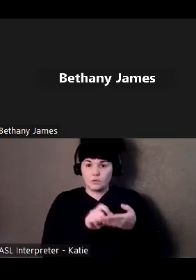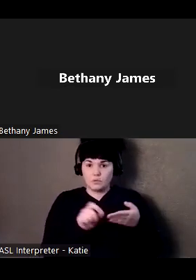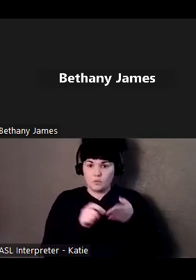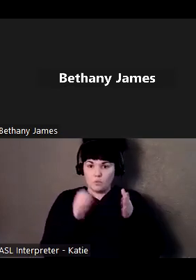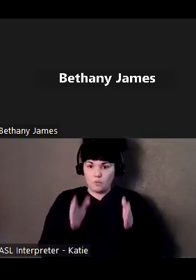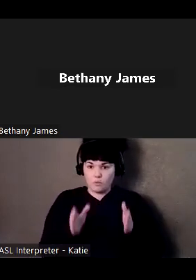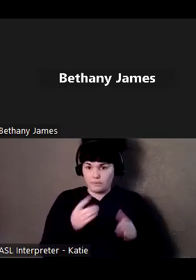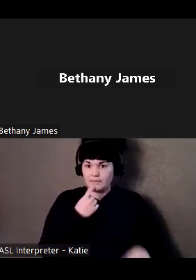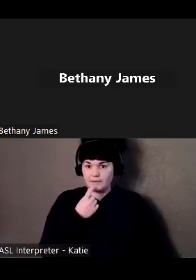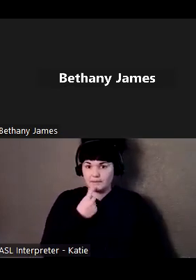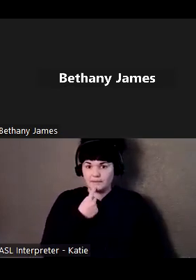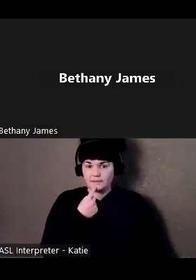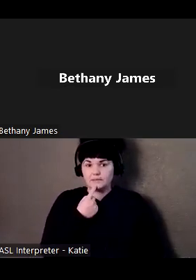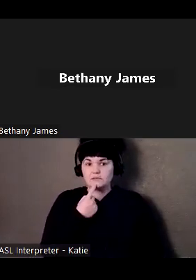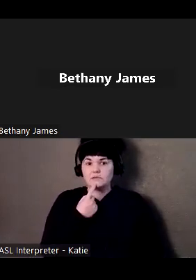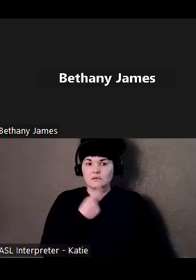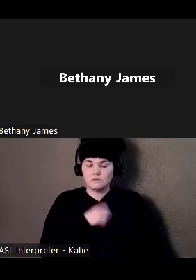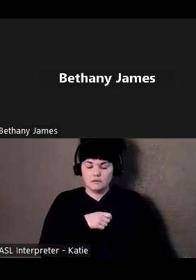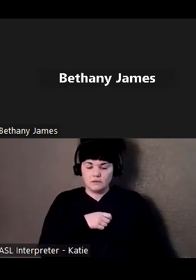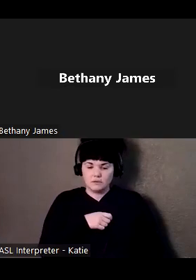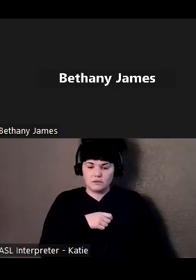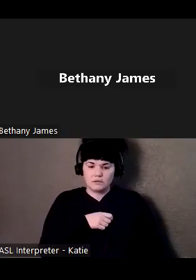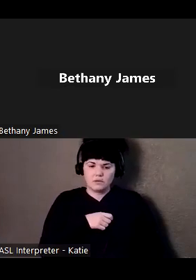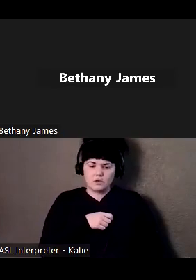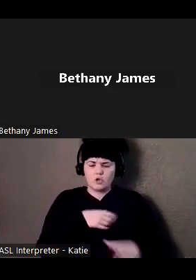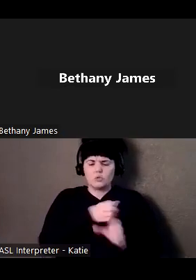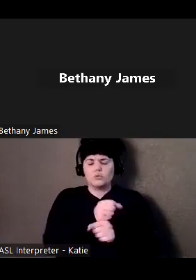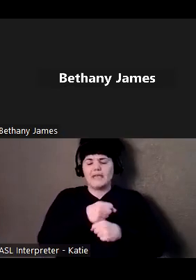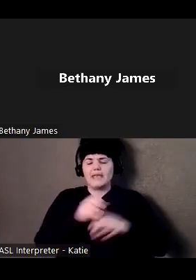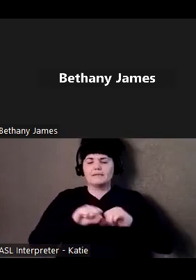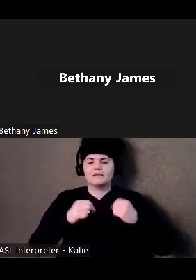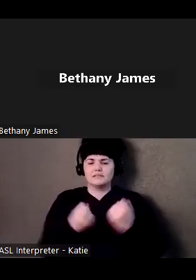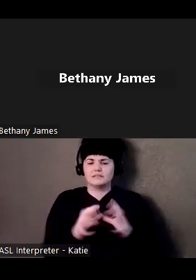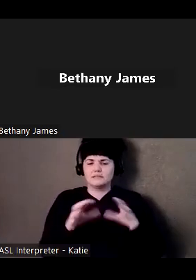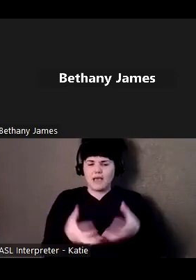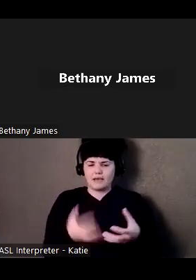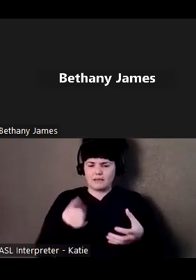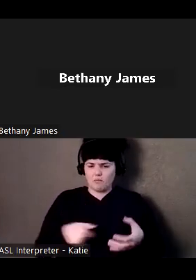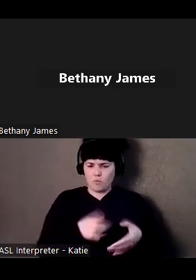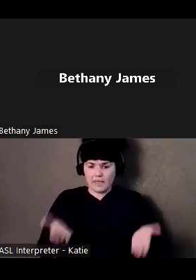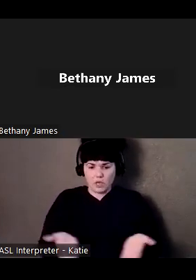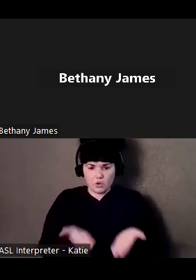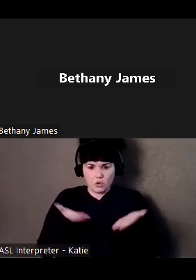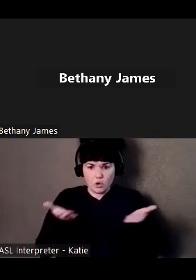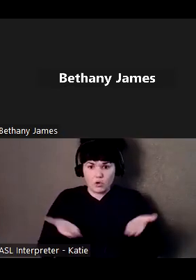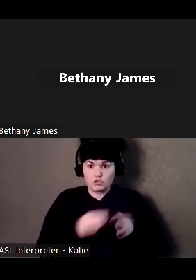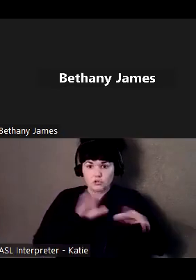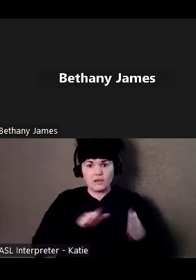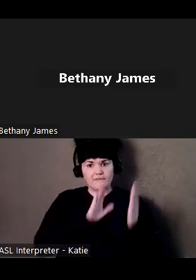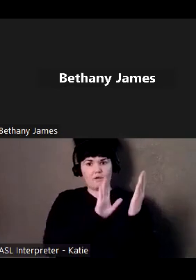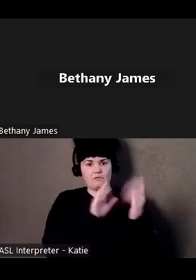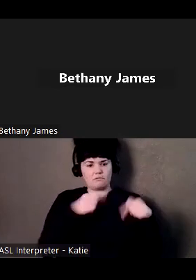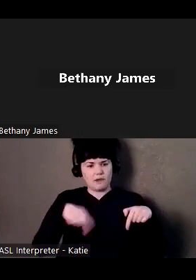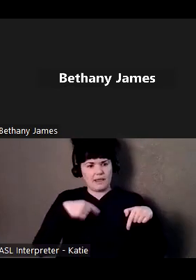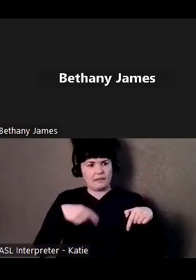along those lines, she wraps up by saying that creating a society in which we're encouraged to confront anxiety and face